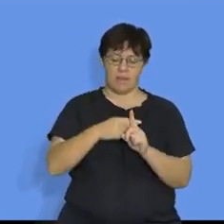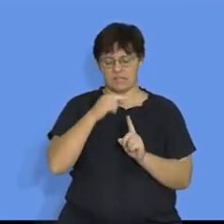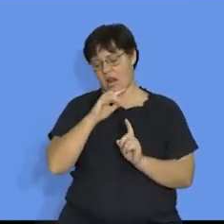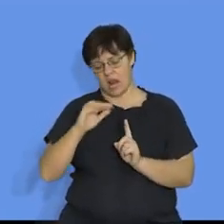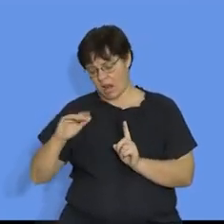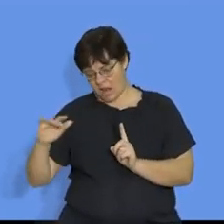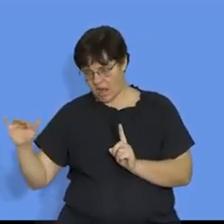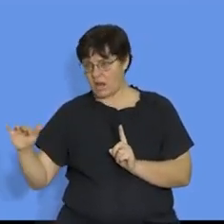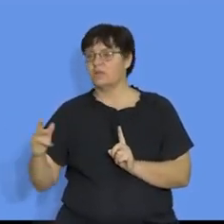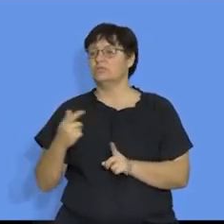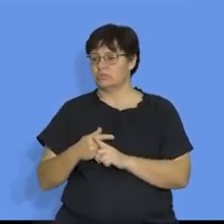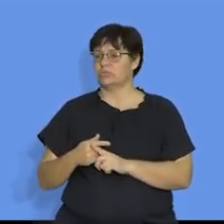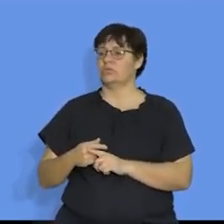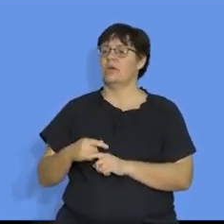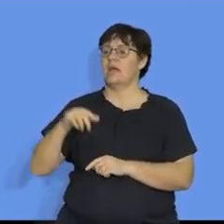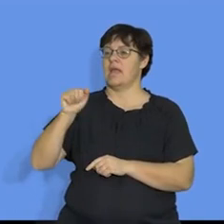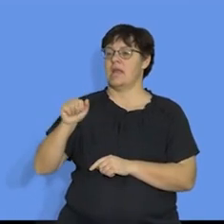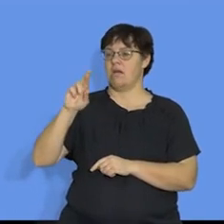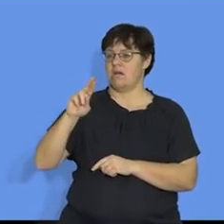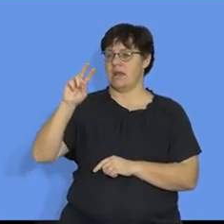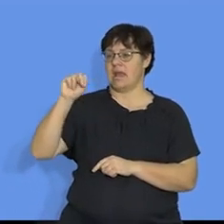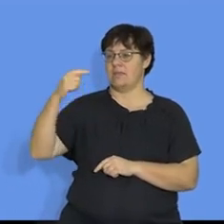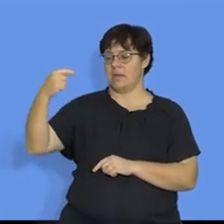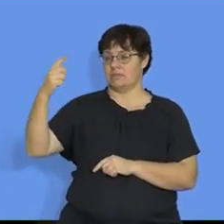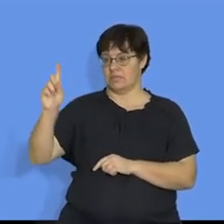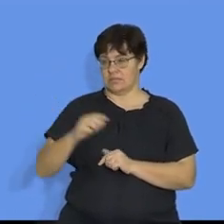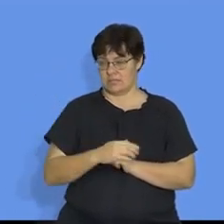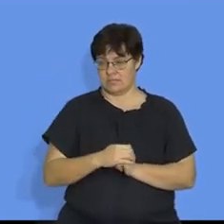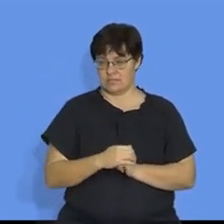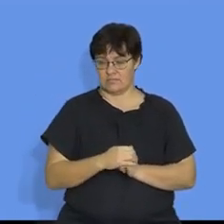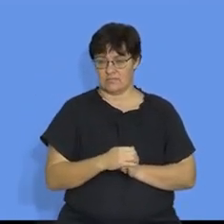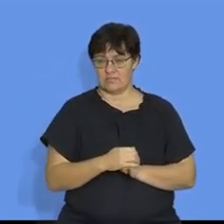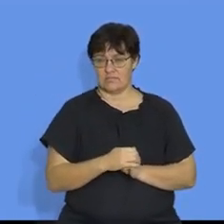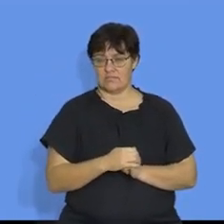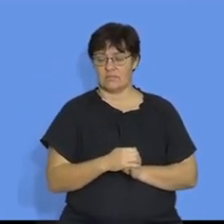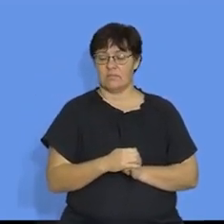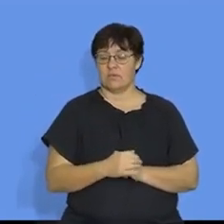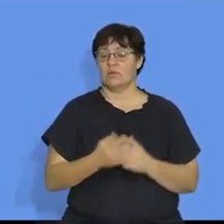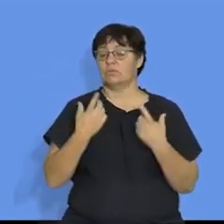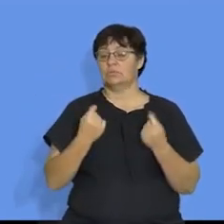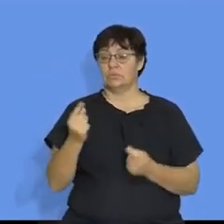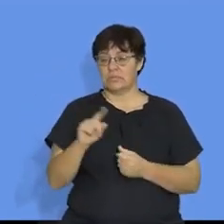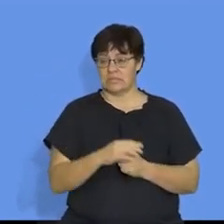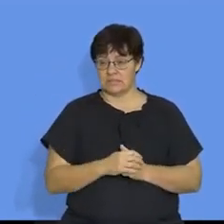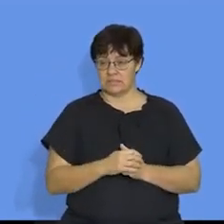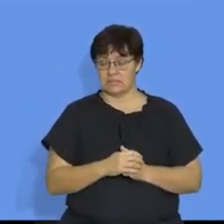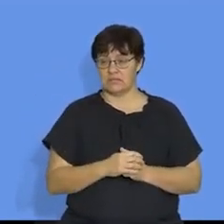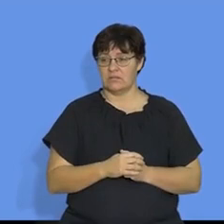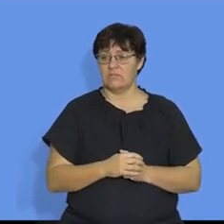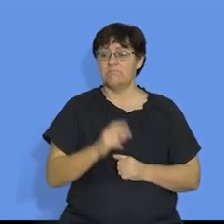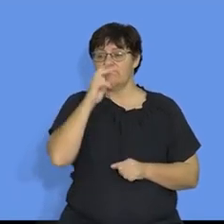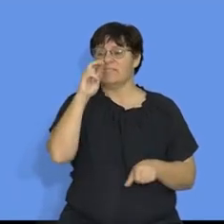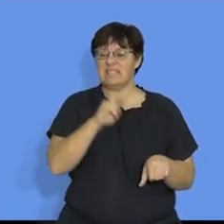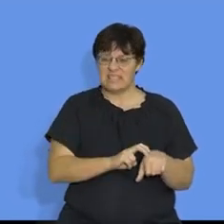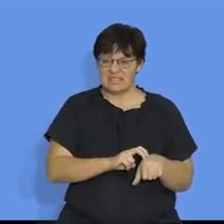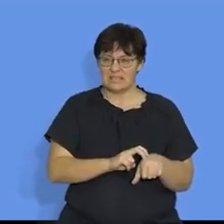whole way up to adding AR to the power of n minus 1. What I've done in this next line and what is needed